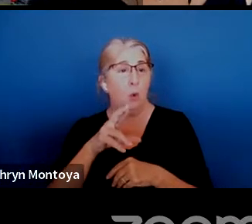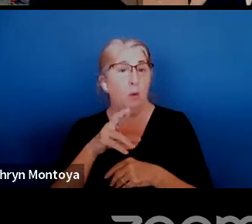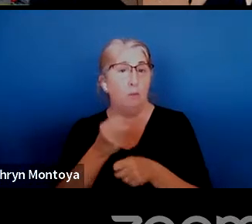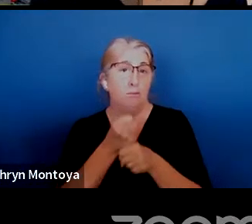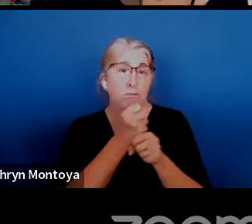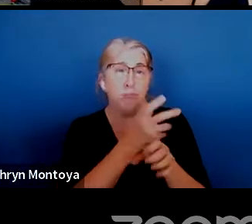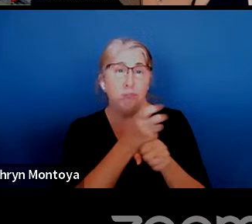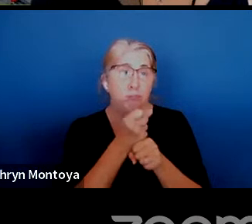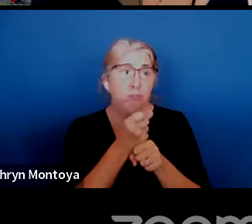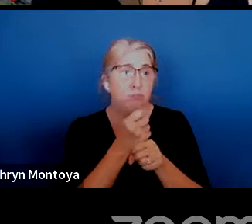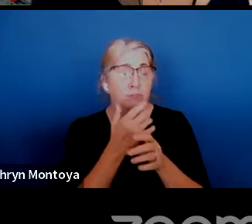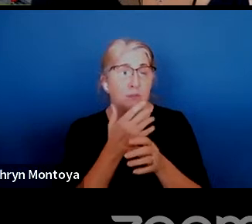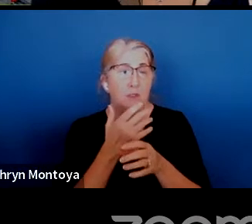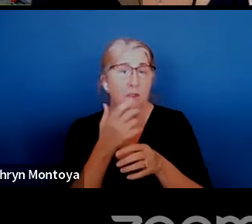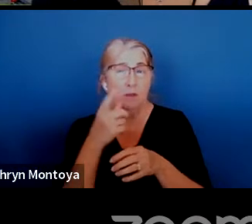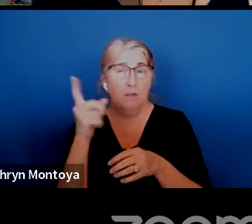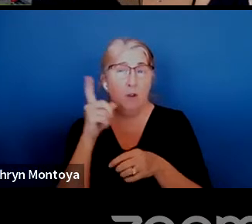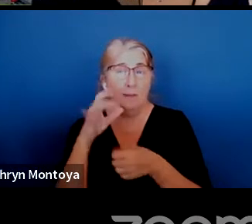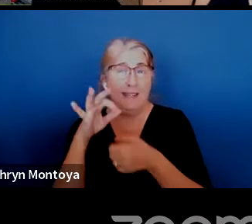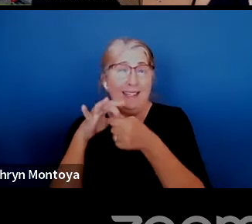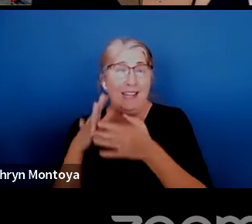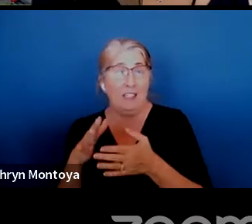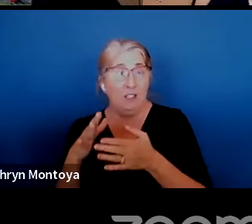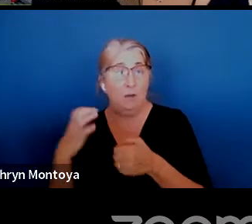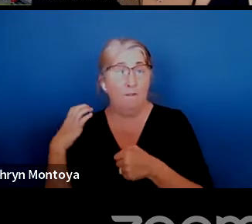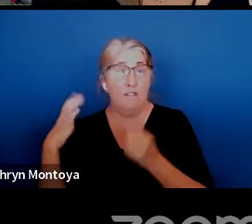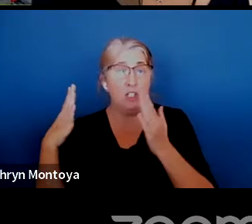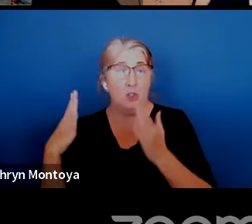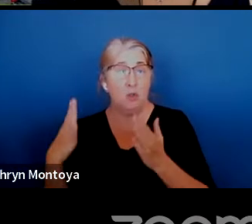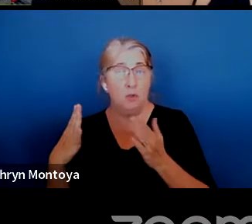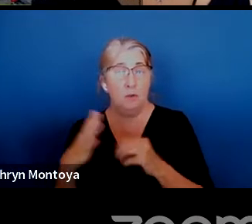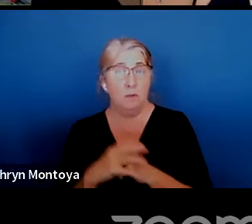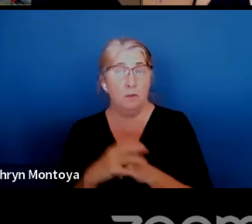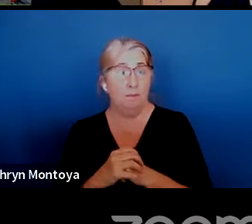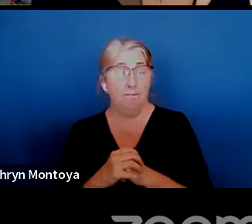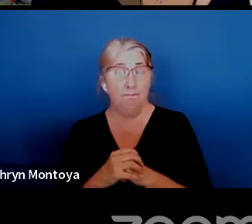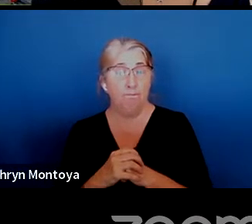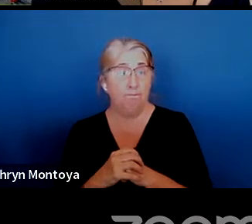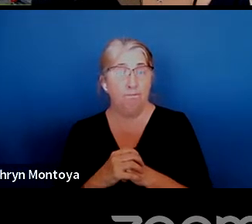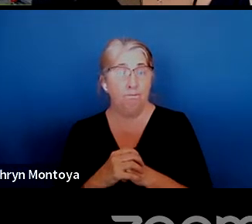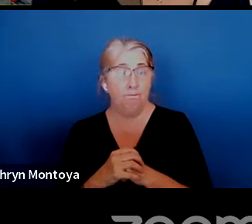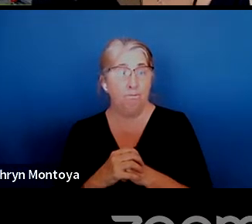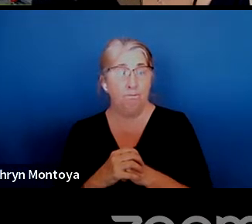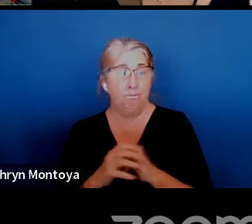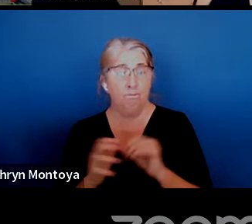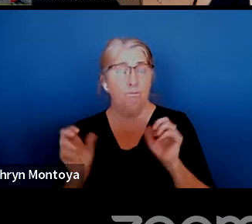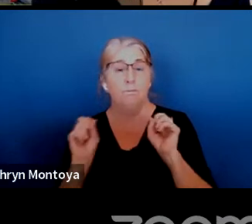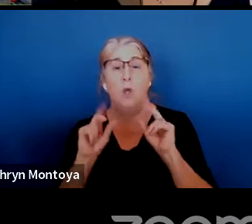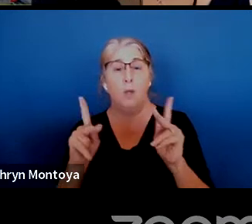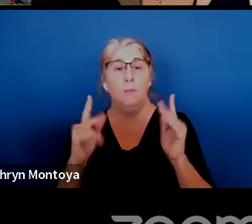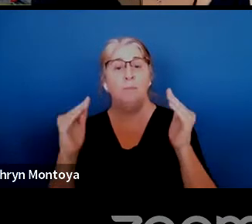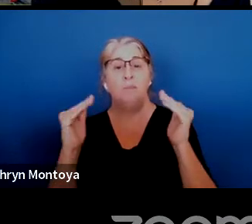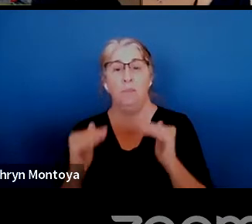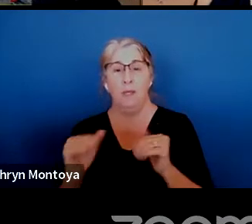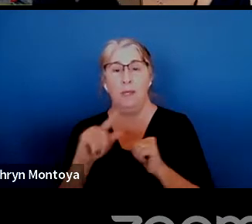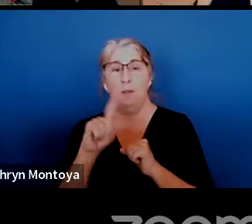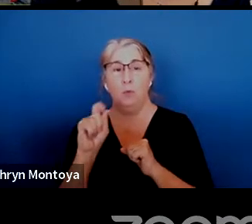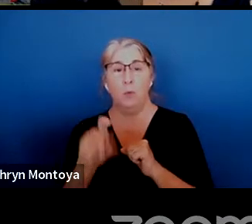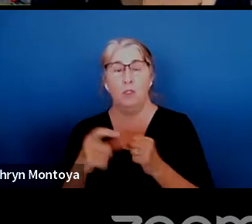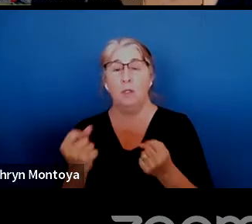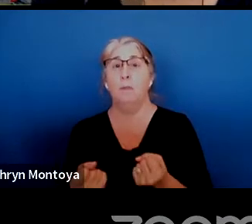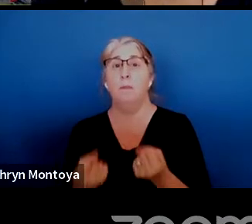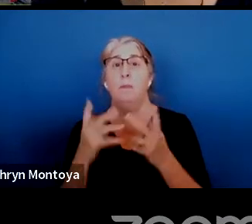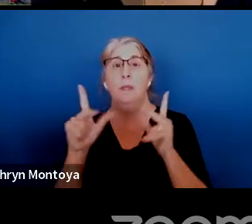by elected officials? No? Okay, let's move on. Next question. Many of our attendees